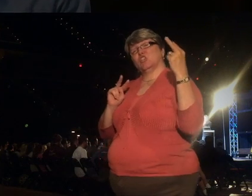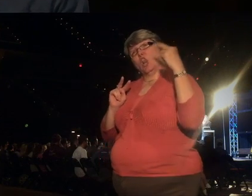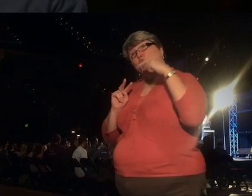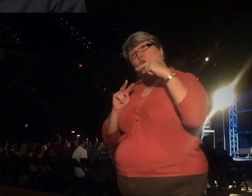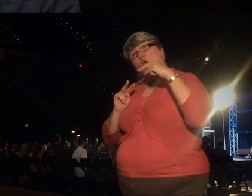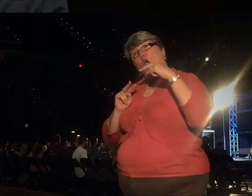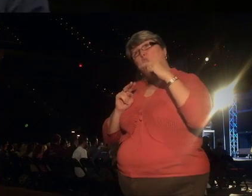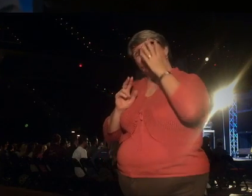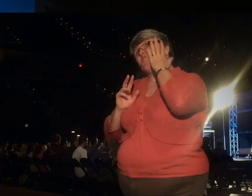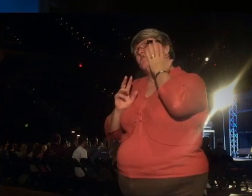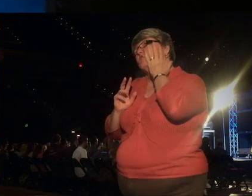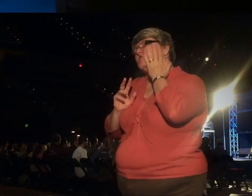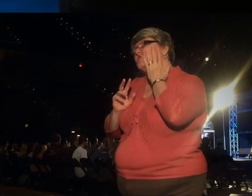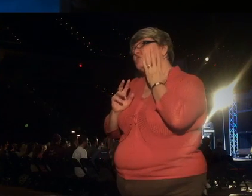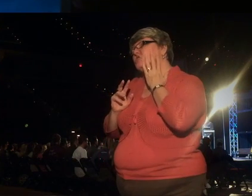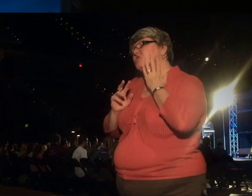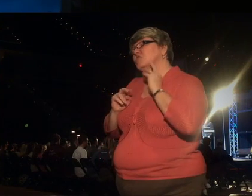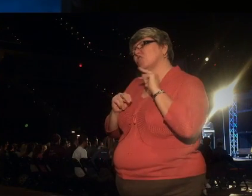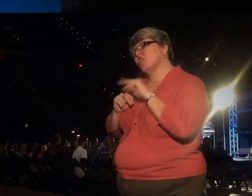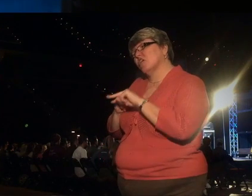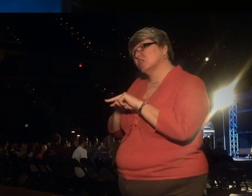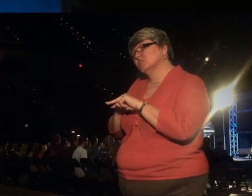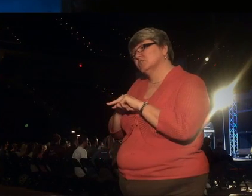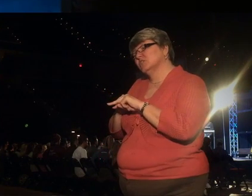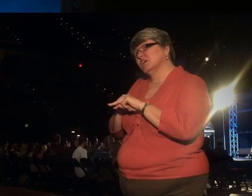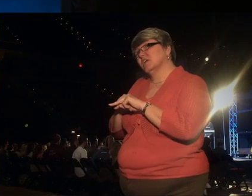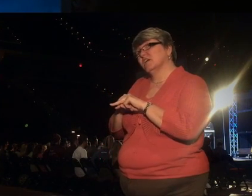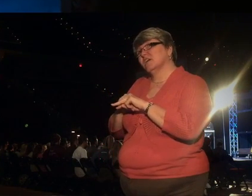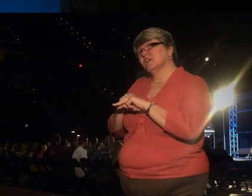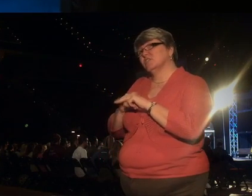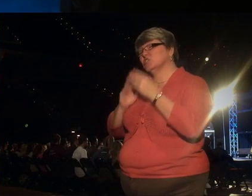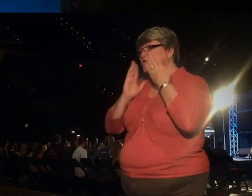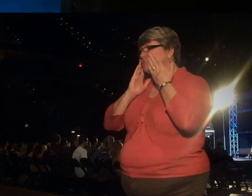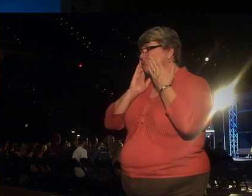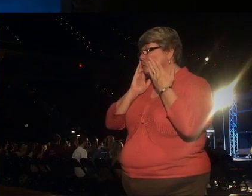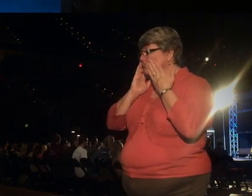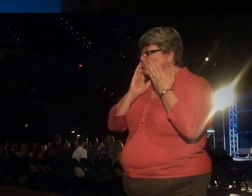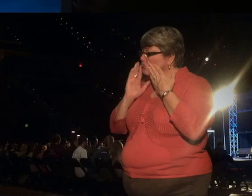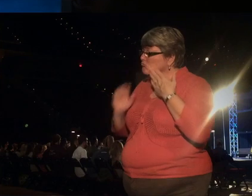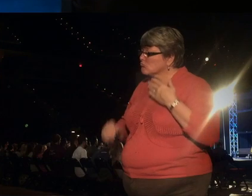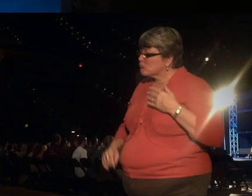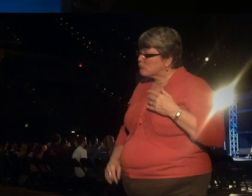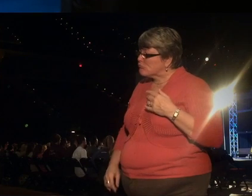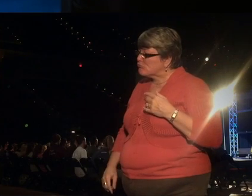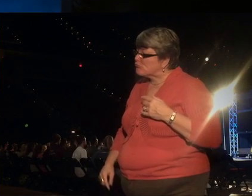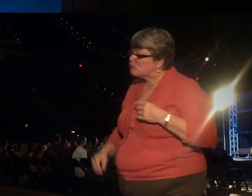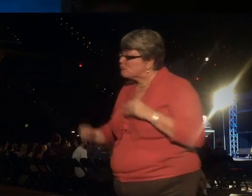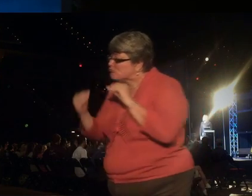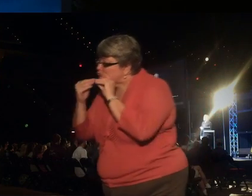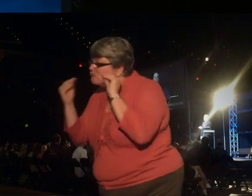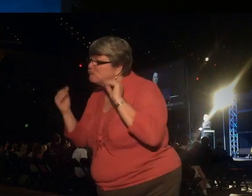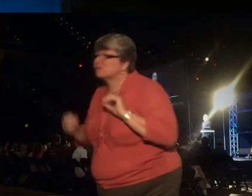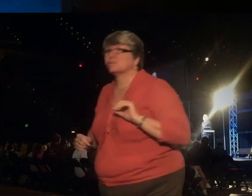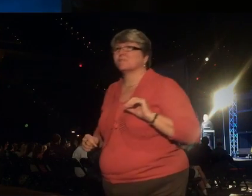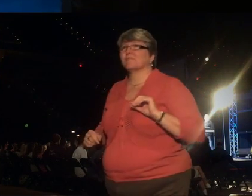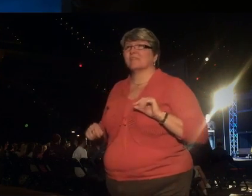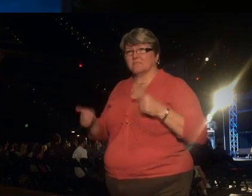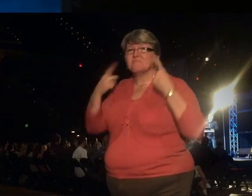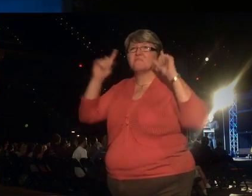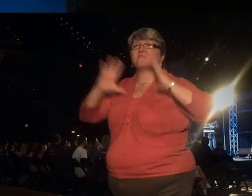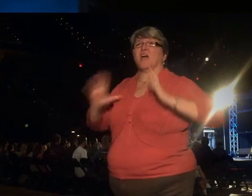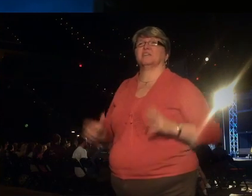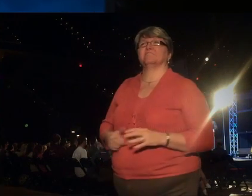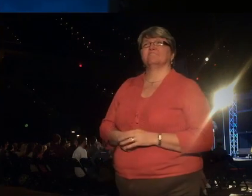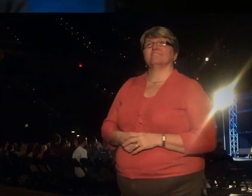lip and she matched her lip to it and kissed him and said, that'll work. You